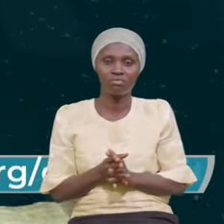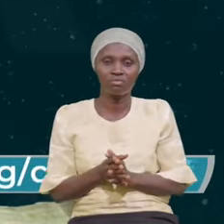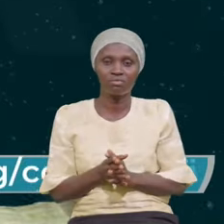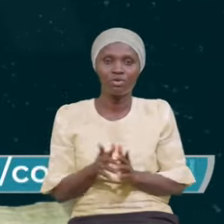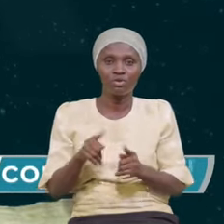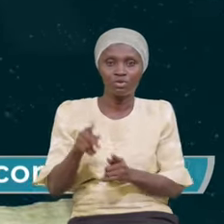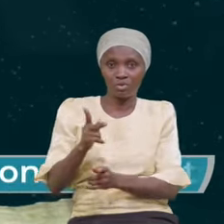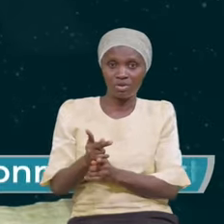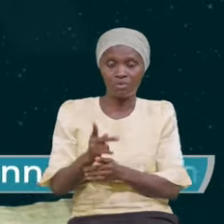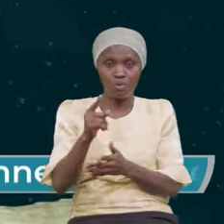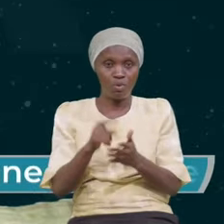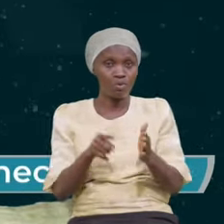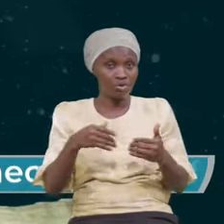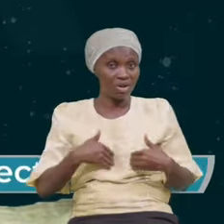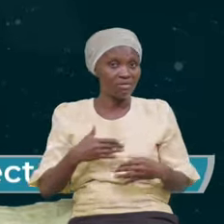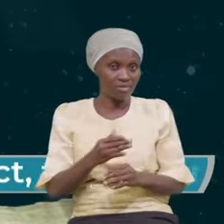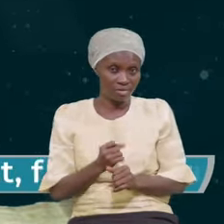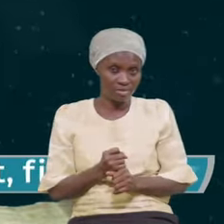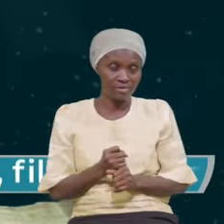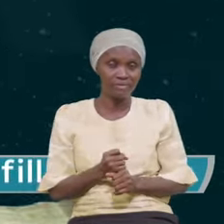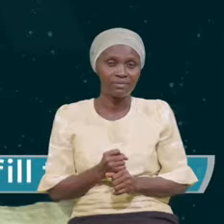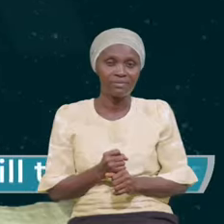retain what you've received